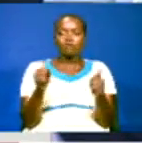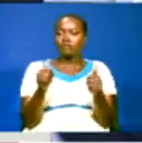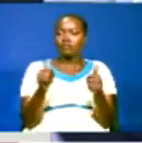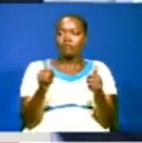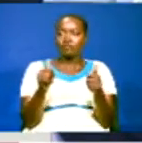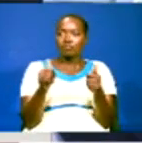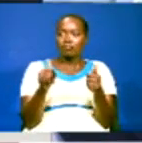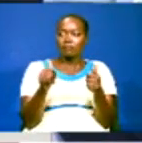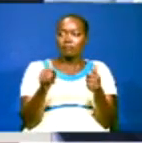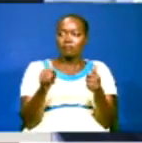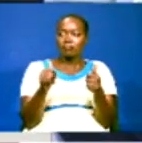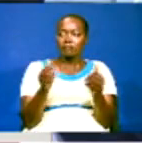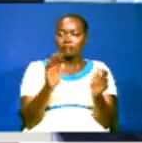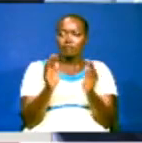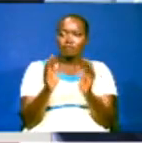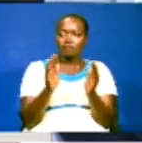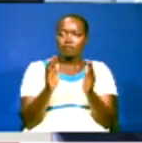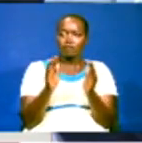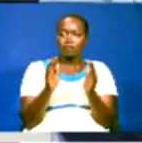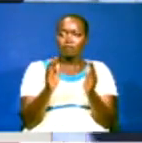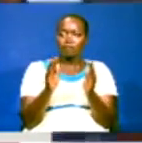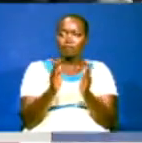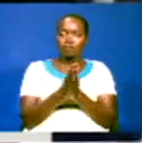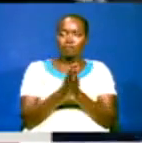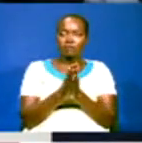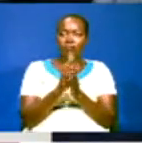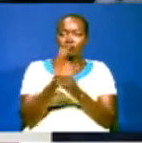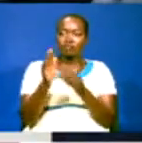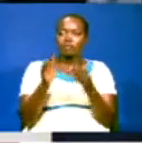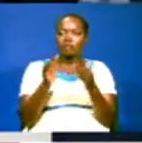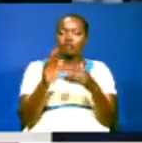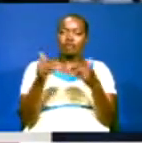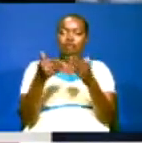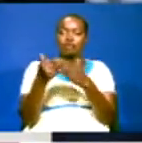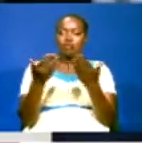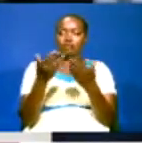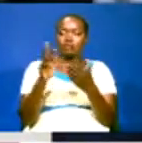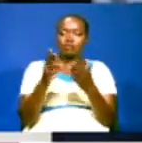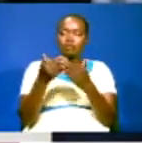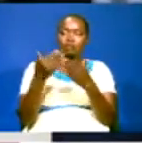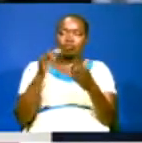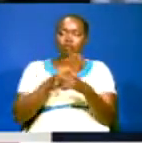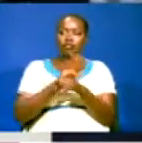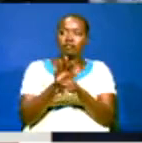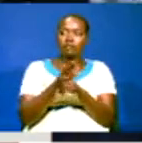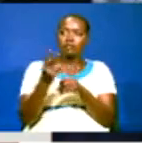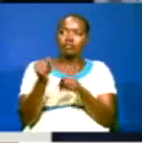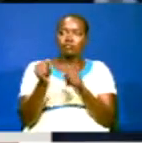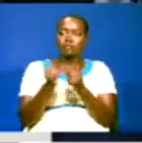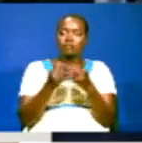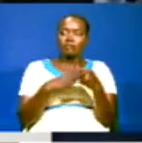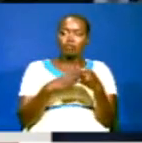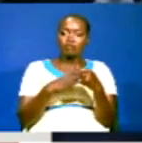because we are almost now eating where we were pre-COVID 2019. This ministry